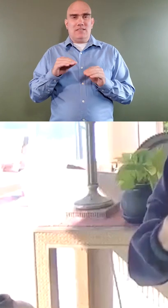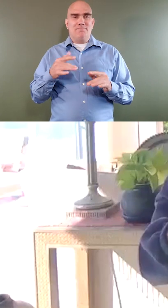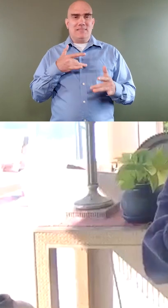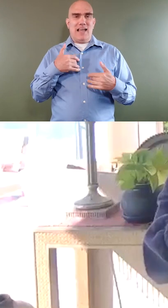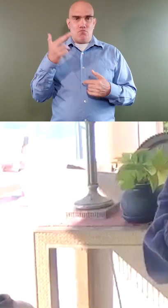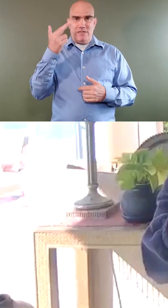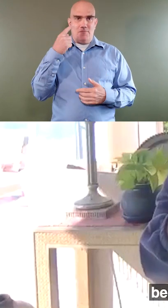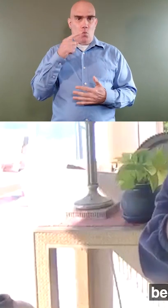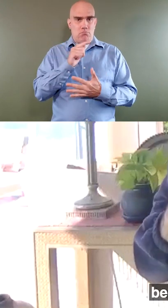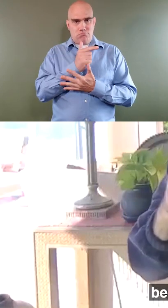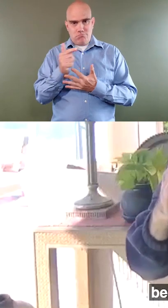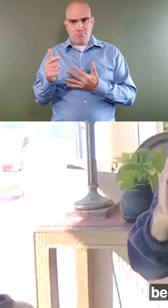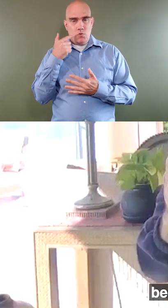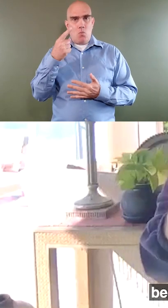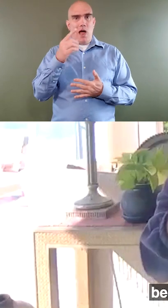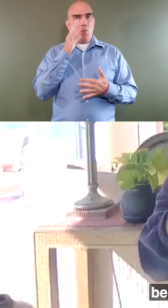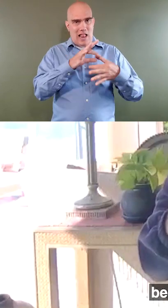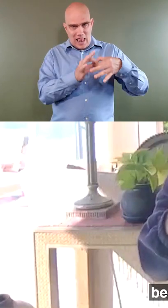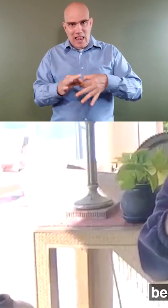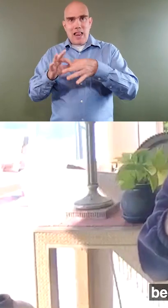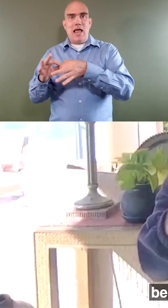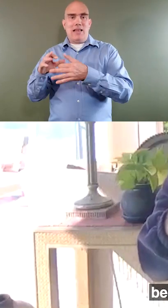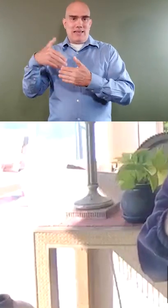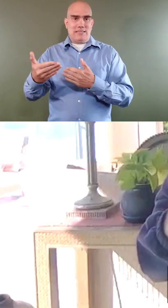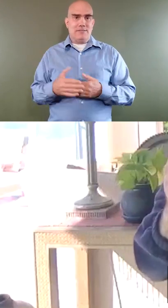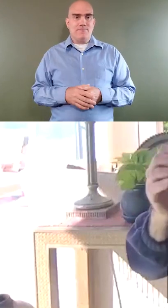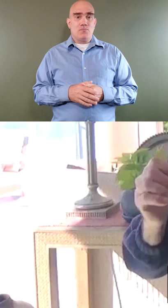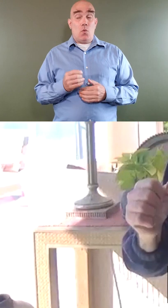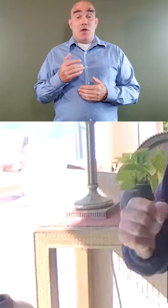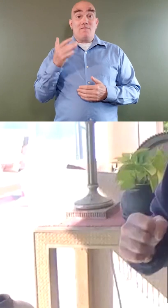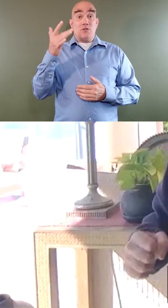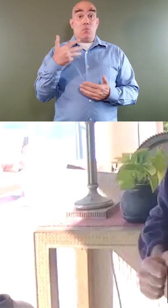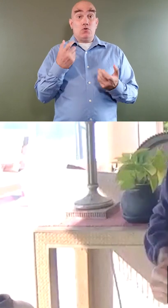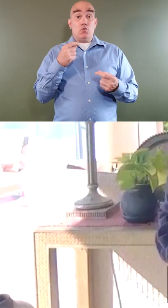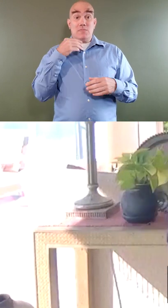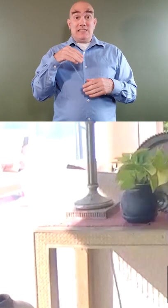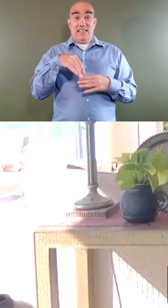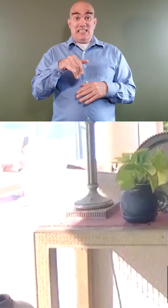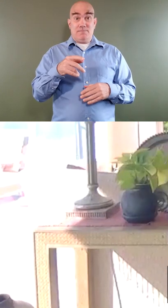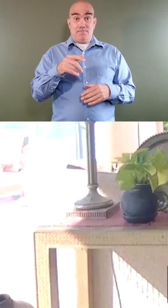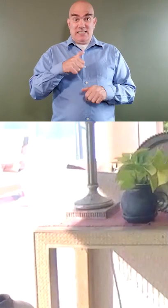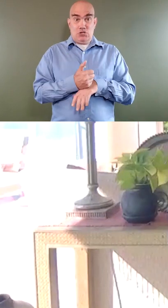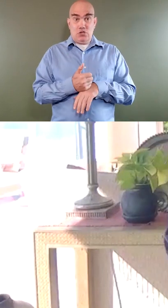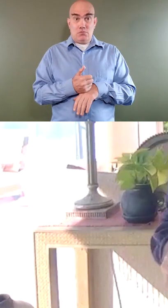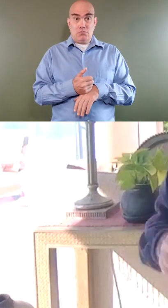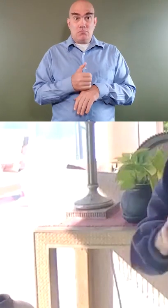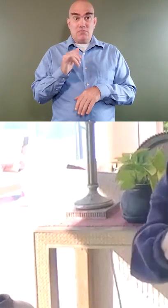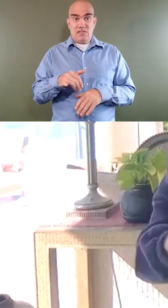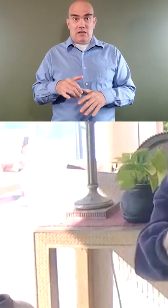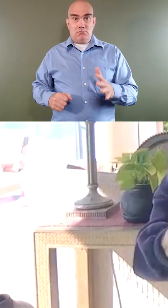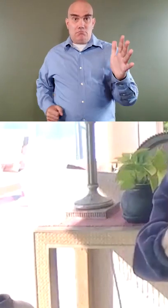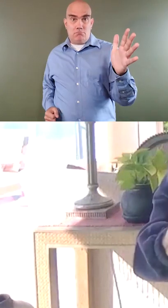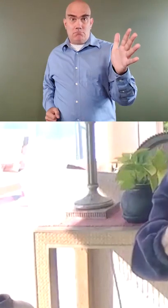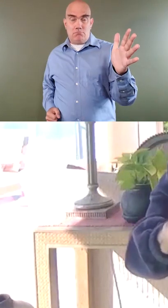these movements, because one leads into the other. So eventually what we want to do is be in this position. And to